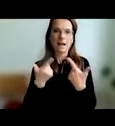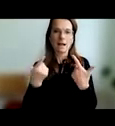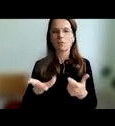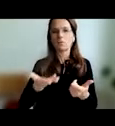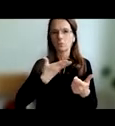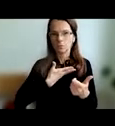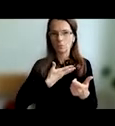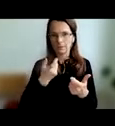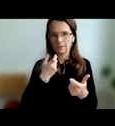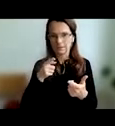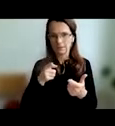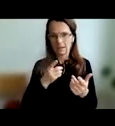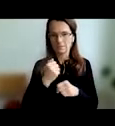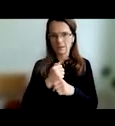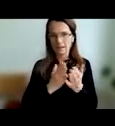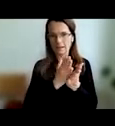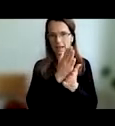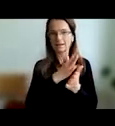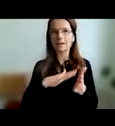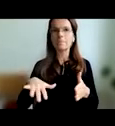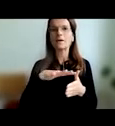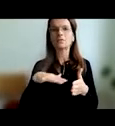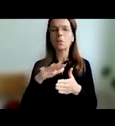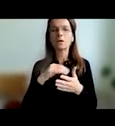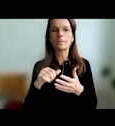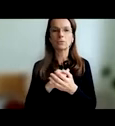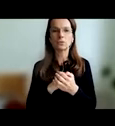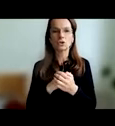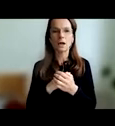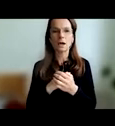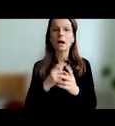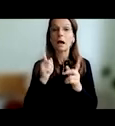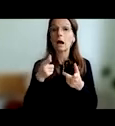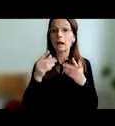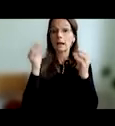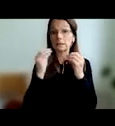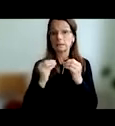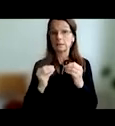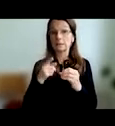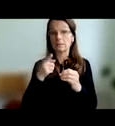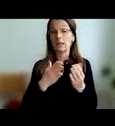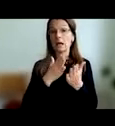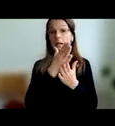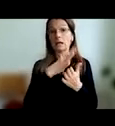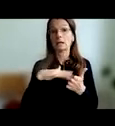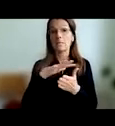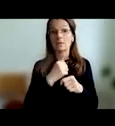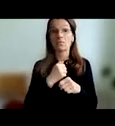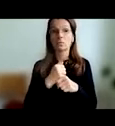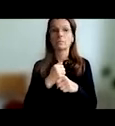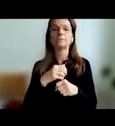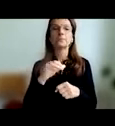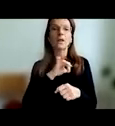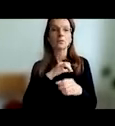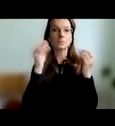this COVID scariana is plataforma. important information Caie that can sistem be cariana obtained plataforma. from the career So e